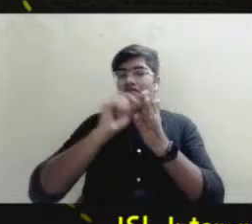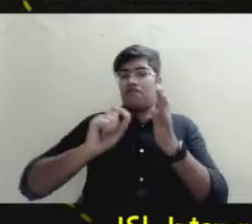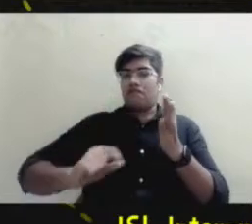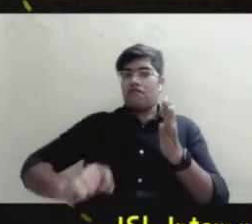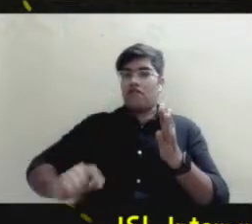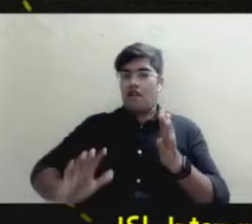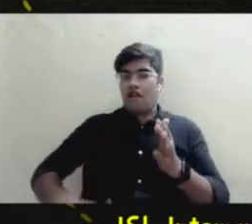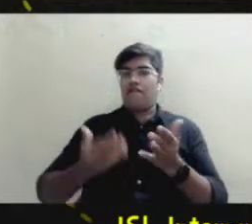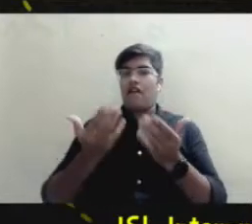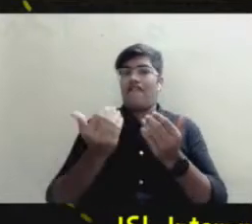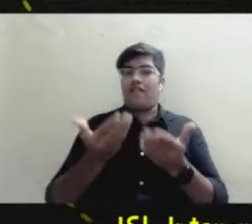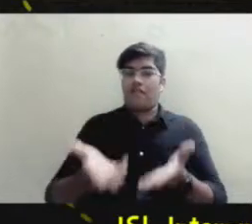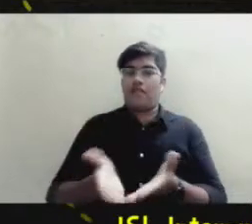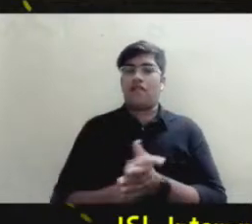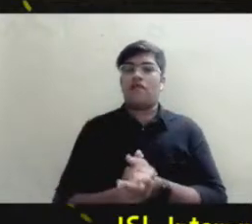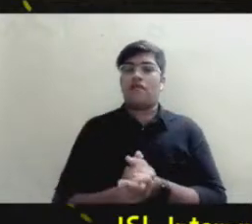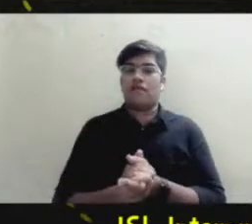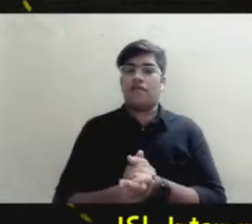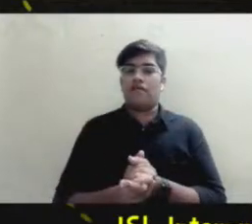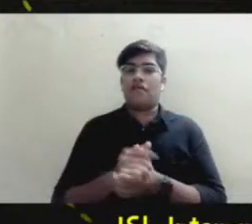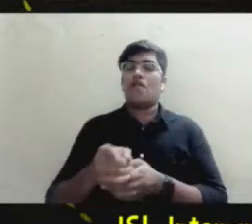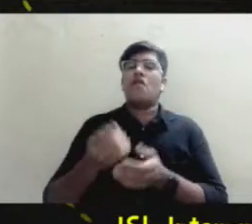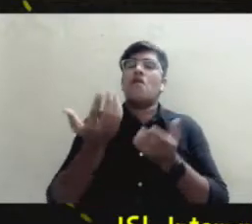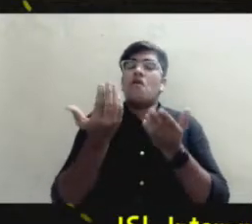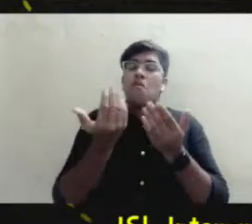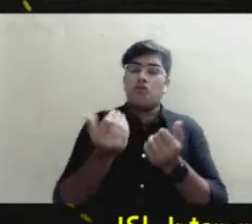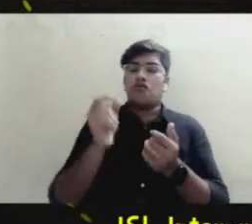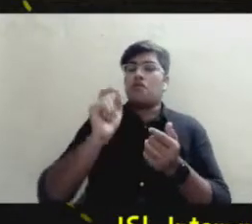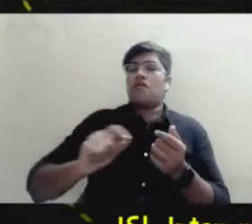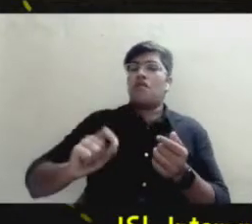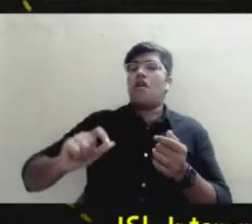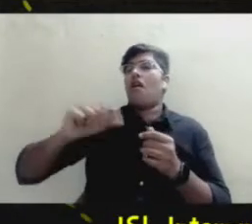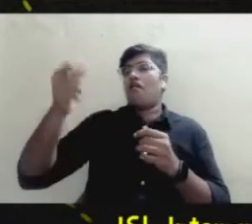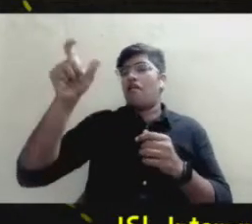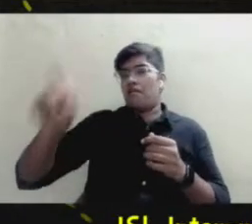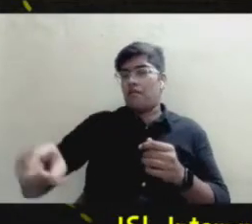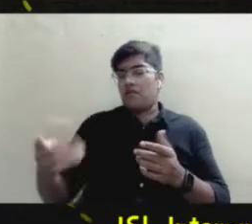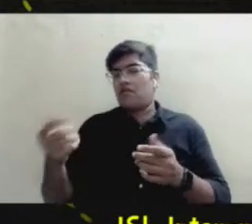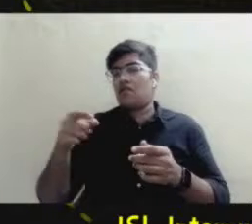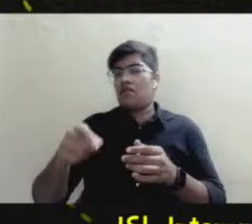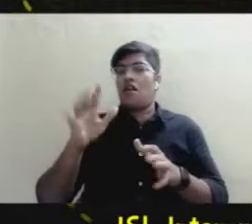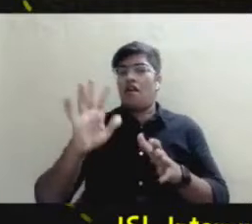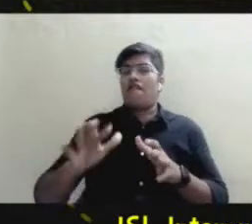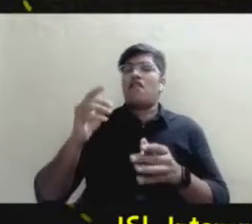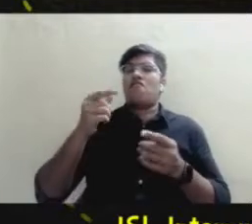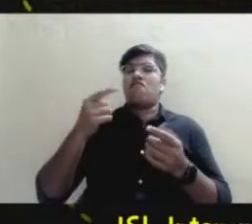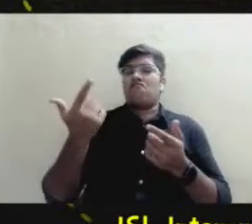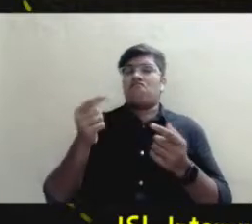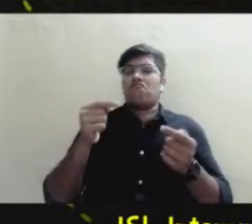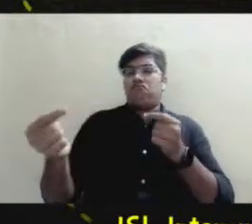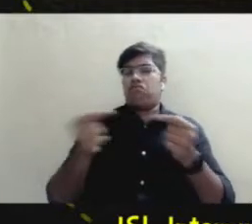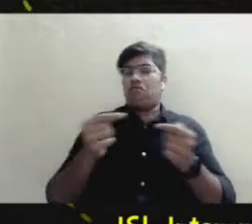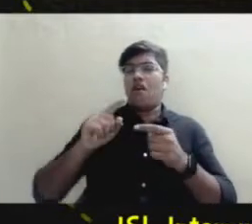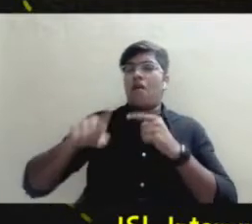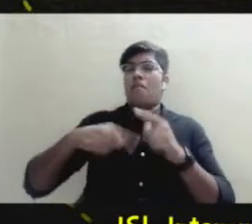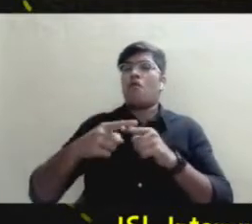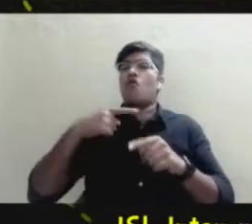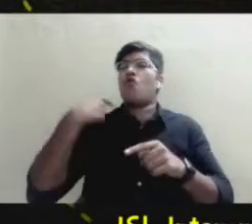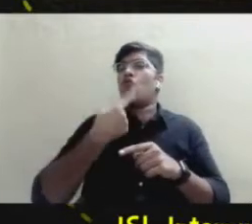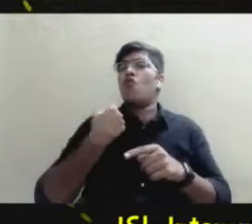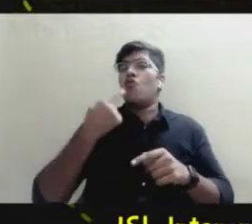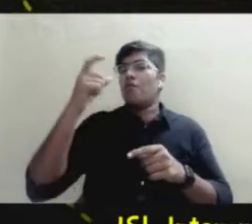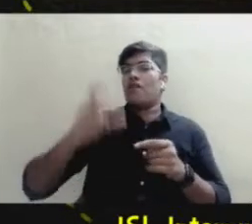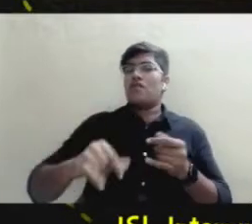available. It is possible that it was written by somebody else, because there is this debate about how many poems actually